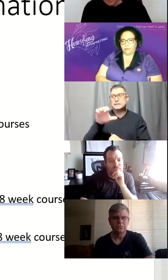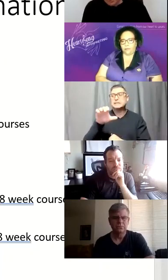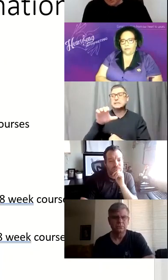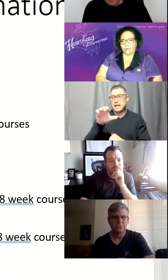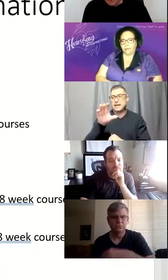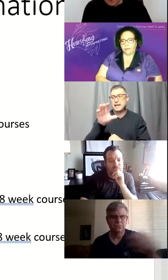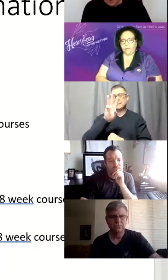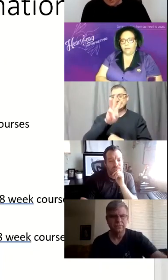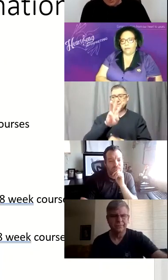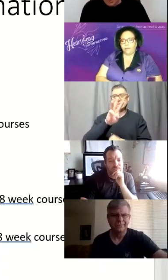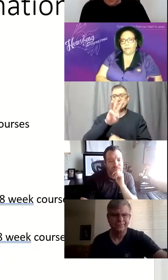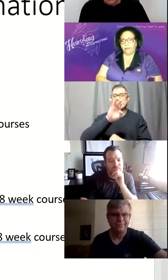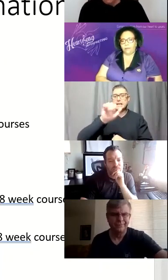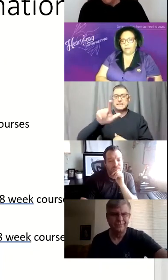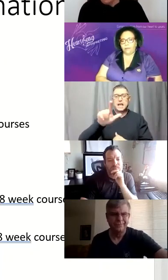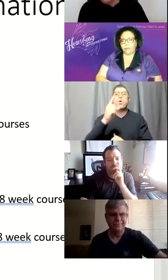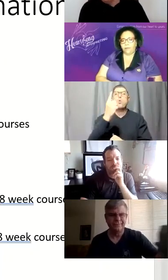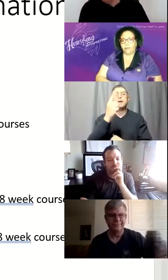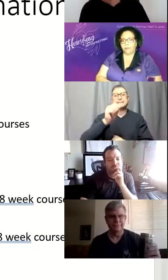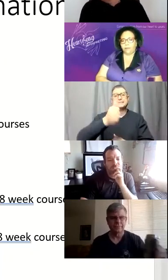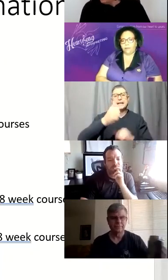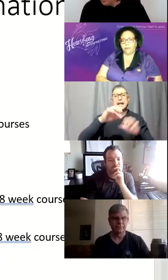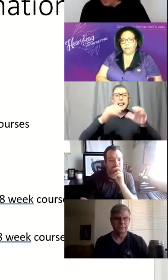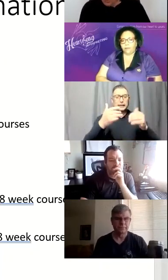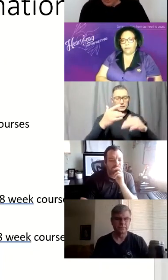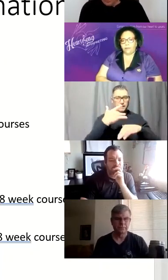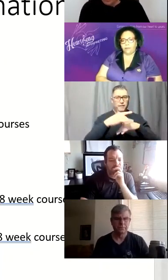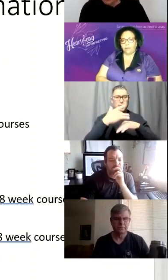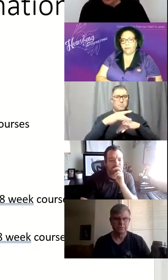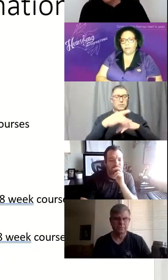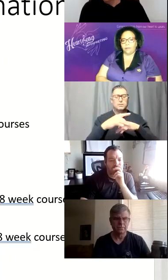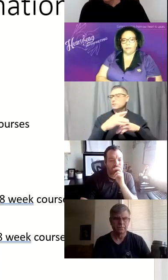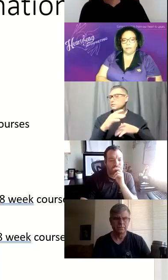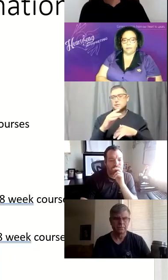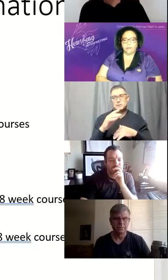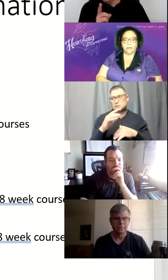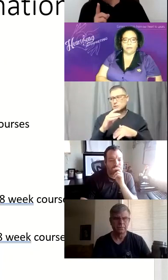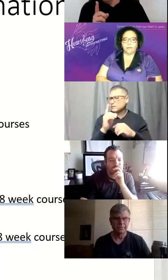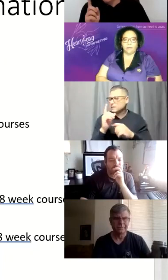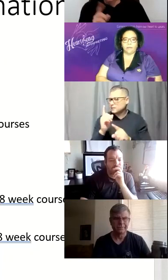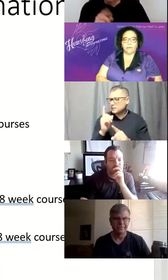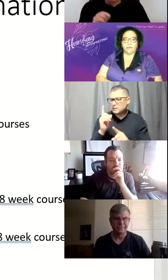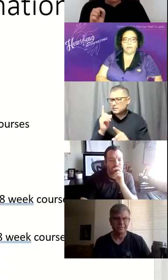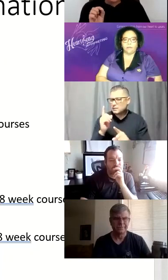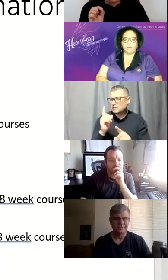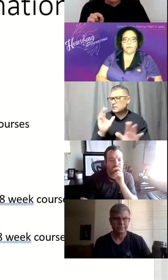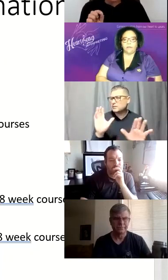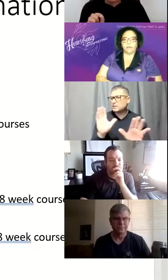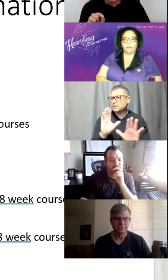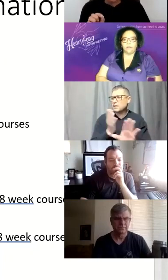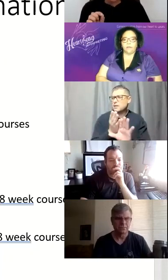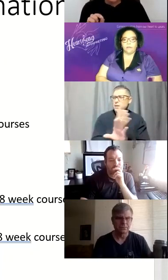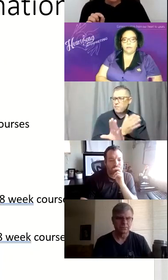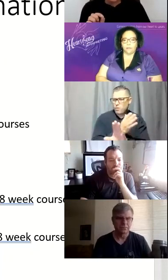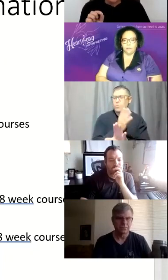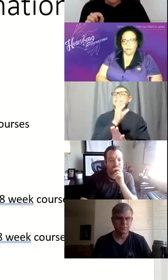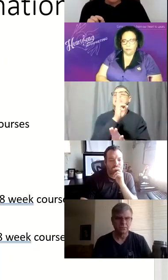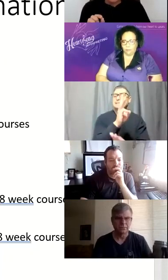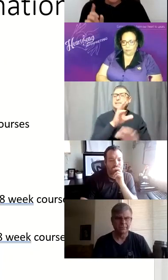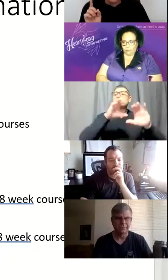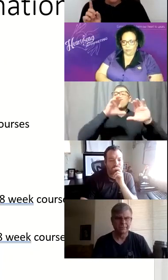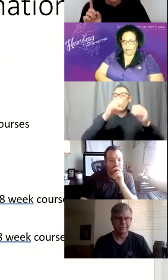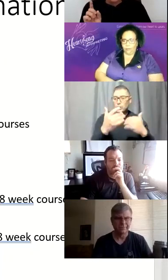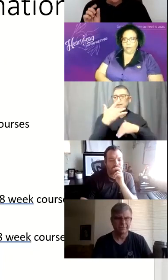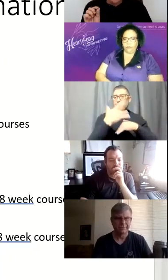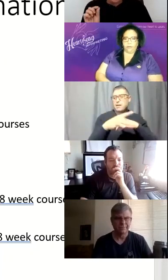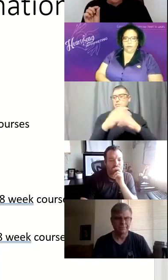ASL 110 courses. There have been no 8-week course. Well, actually, I should update that. It's 6 courses are offered